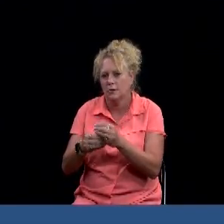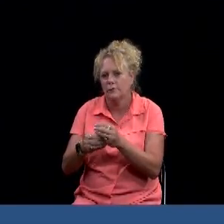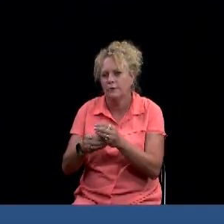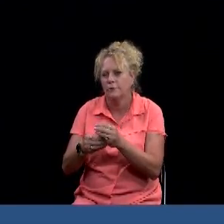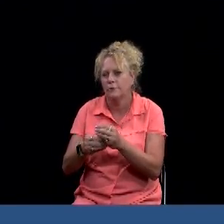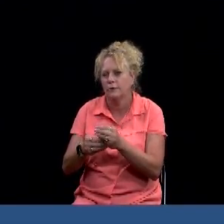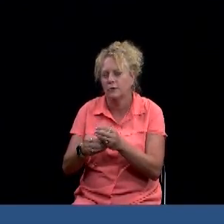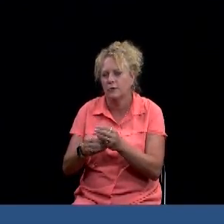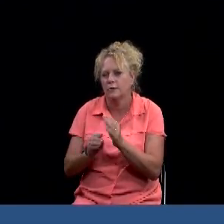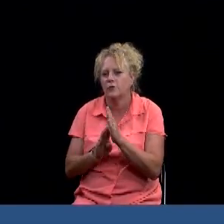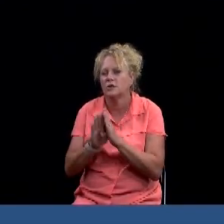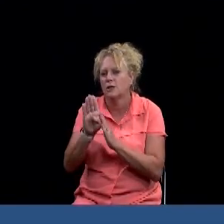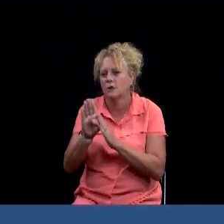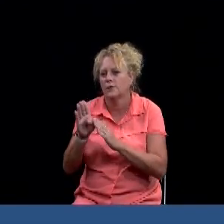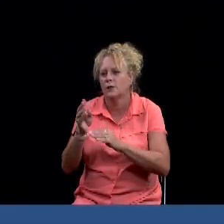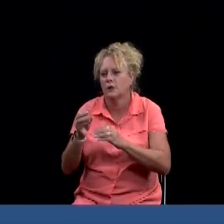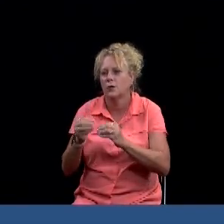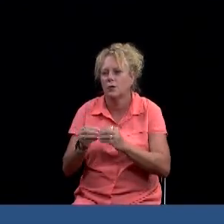Mm-hmm. Okay.